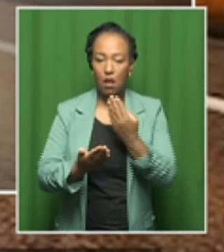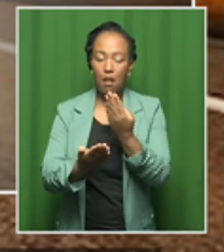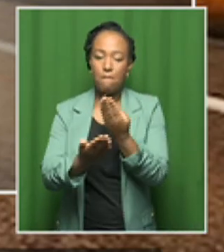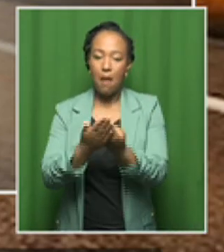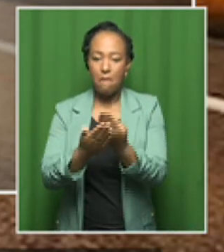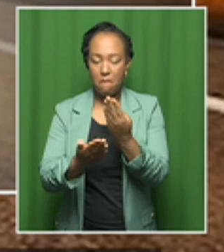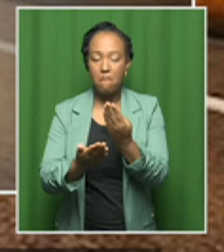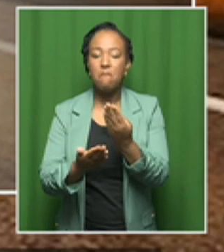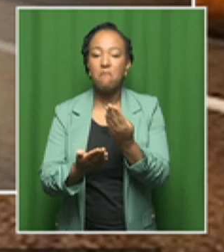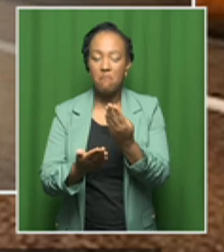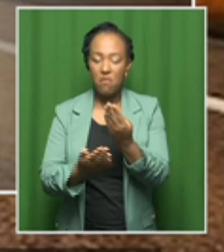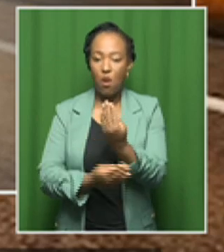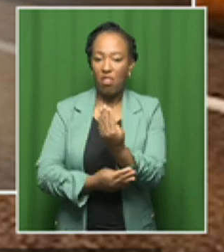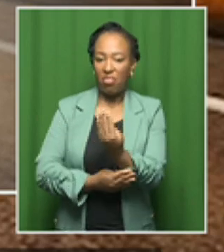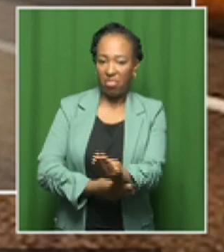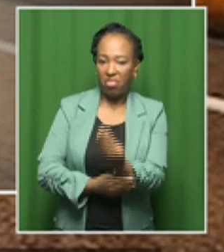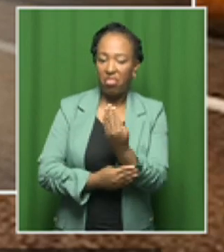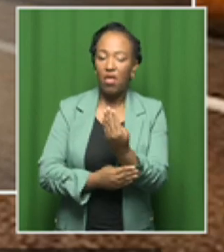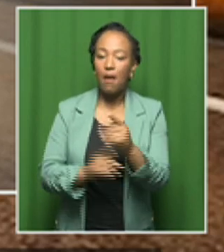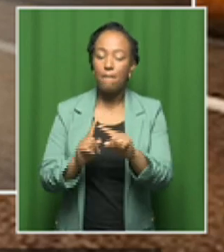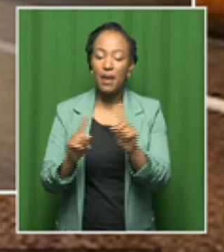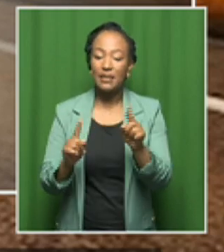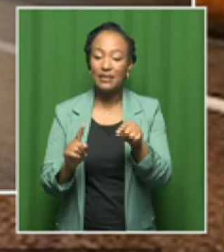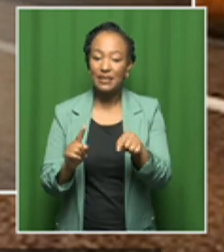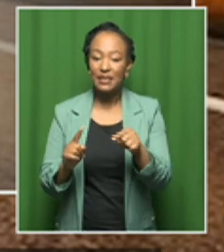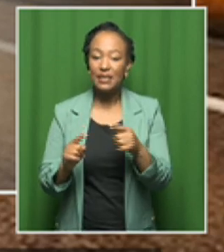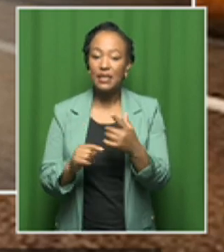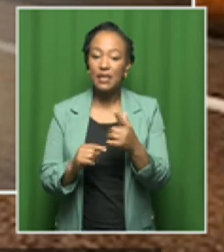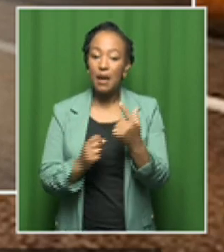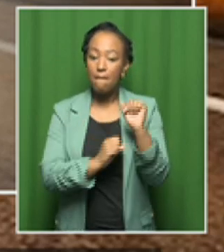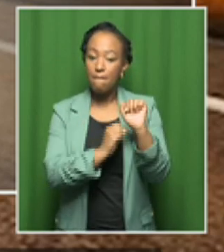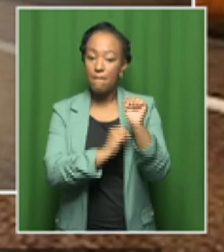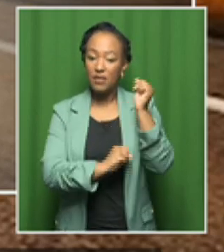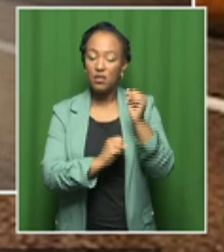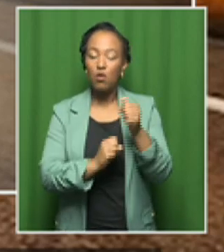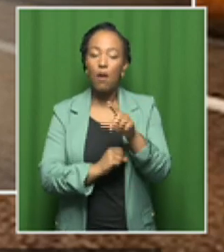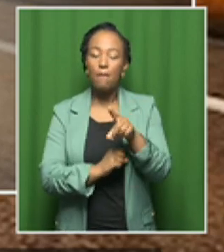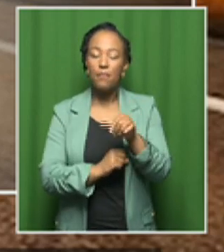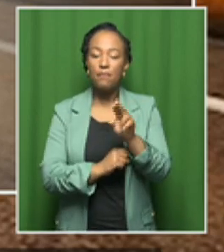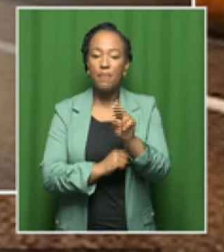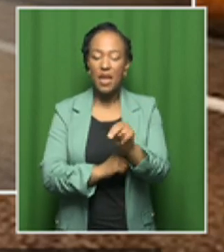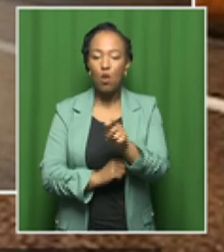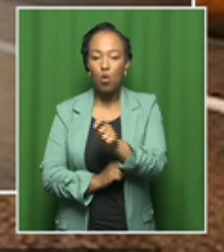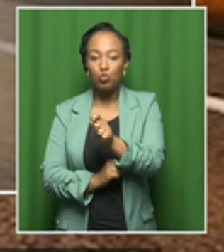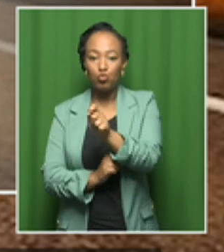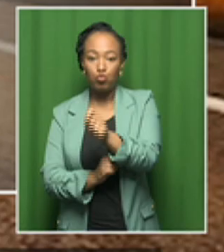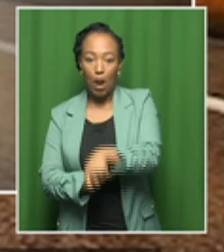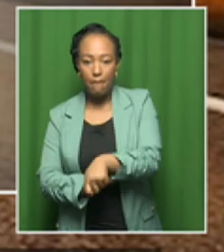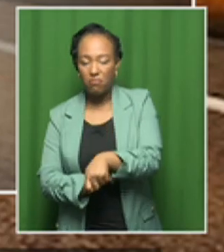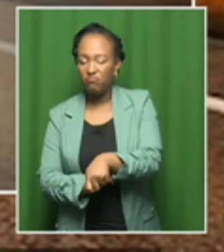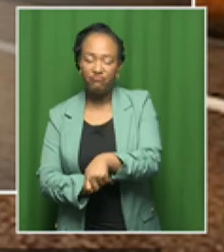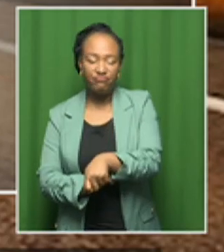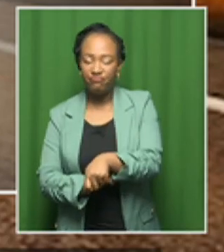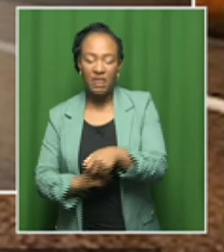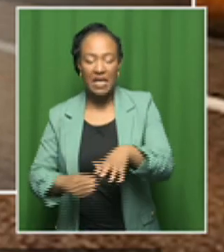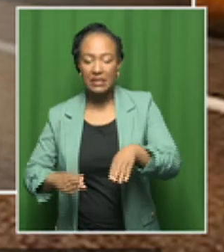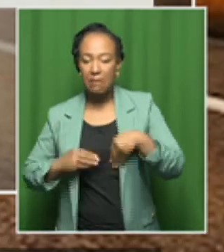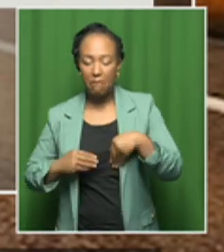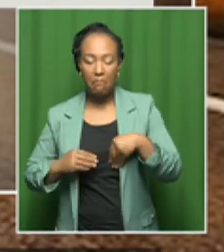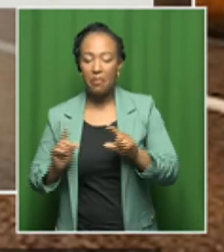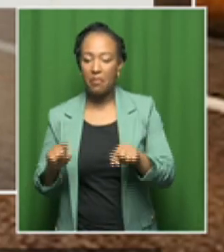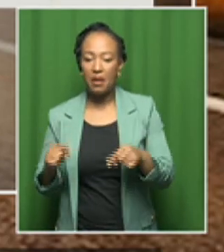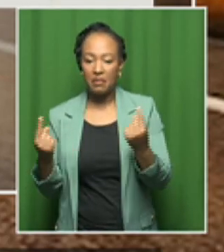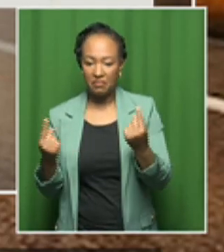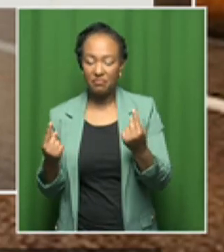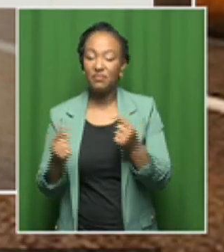old Magistrip cards. I think the ones that you shove into the machine and then put your PIN number or your swipe, they're not going to be accepted. So just be aware of that change coming